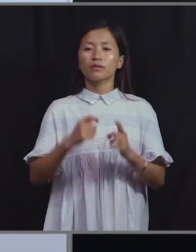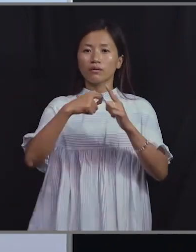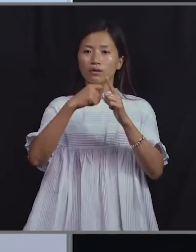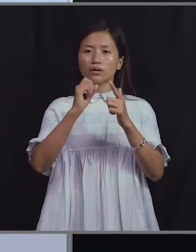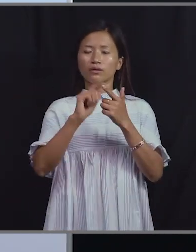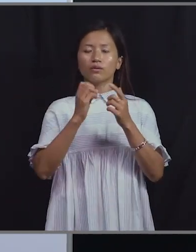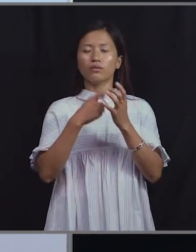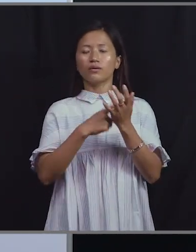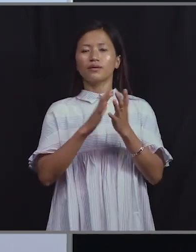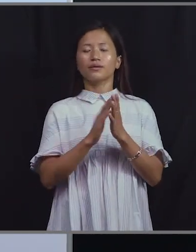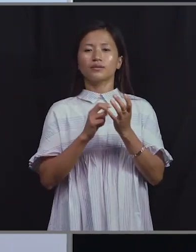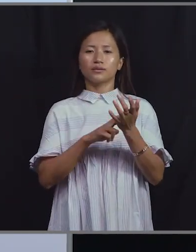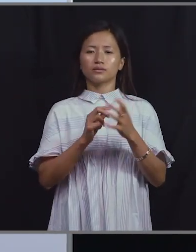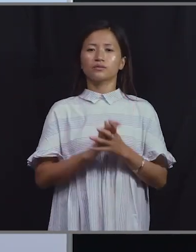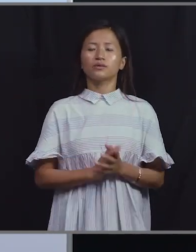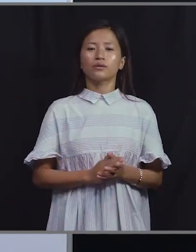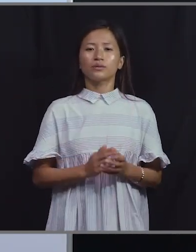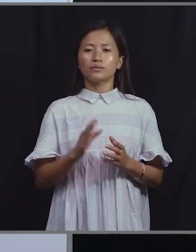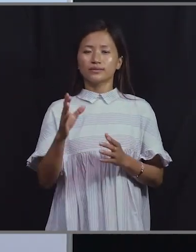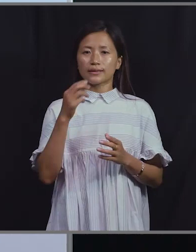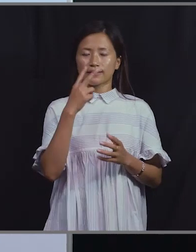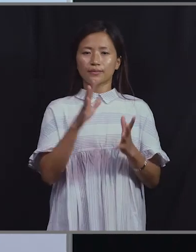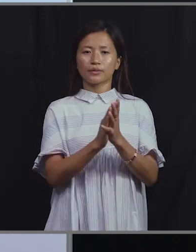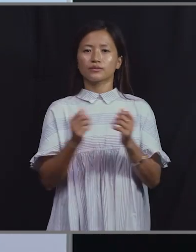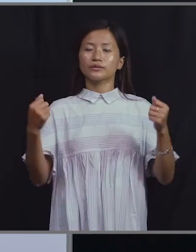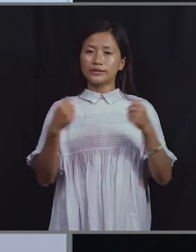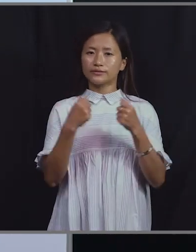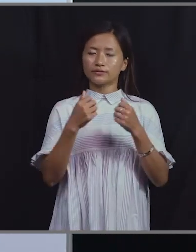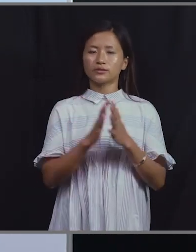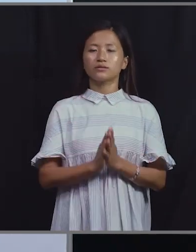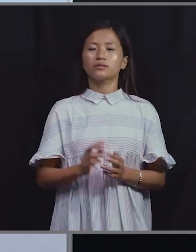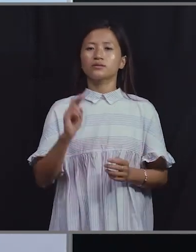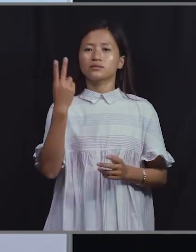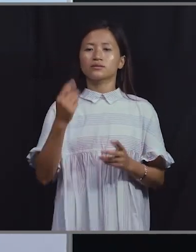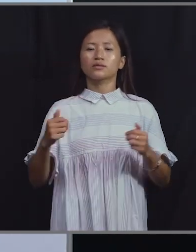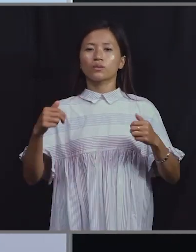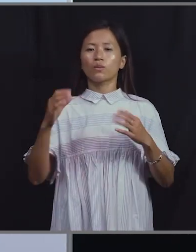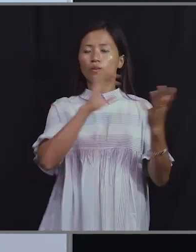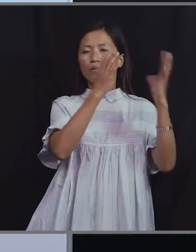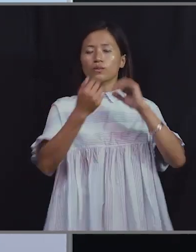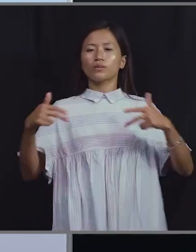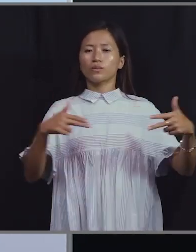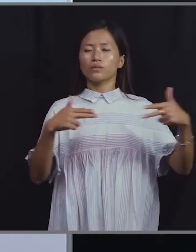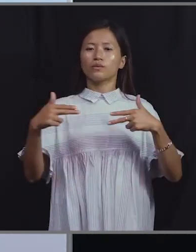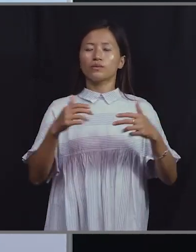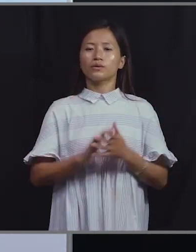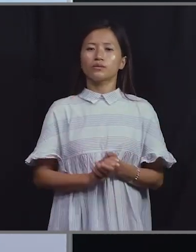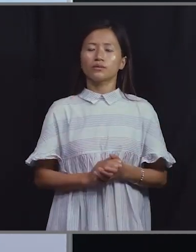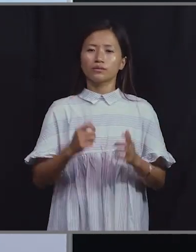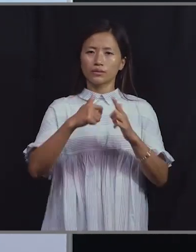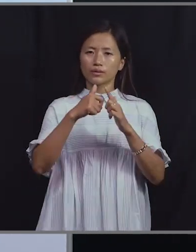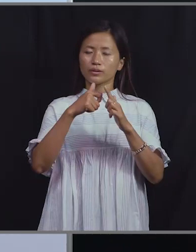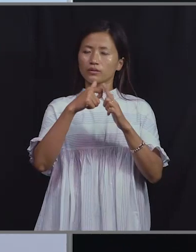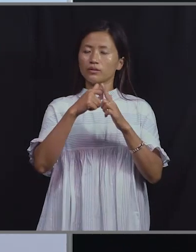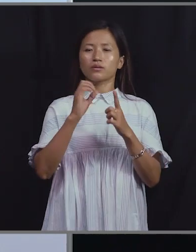by Japan. But in 1945, with the defeat in the Second World War, her control over Korea also came